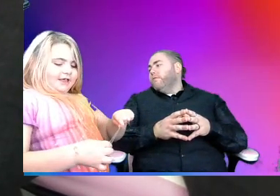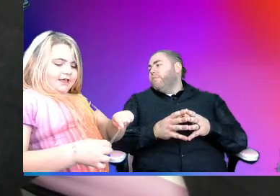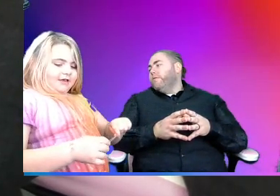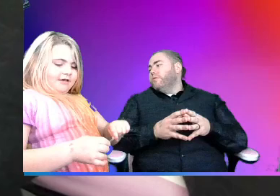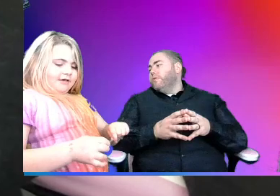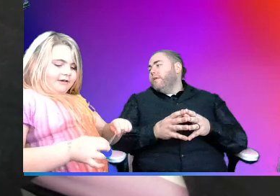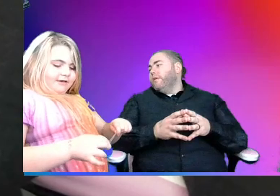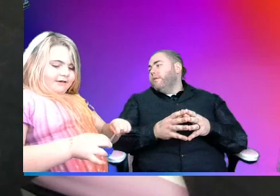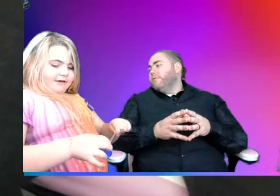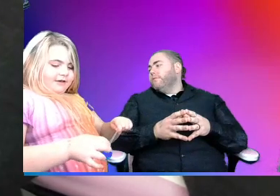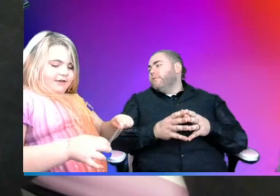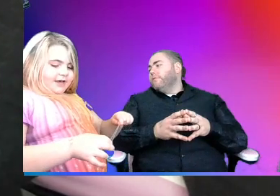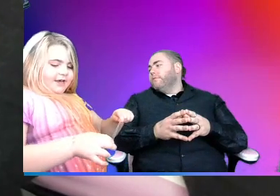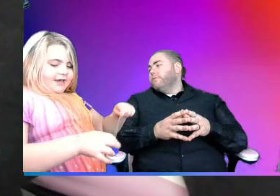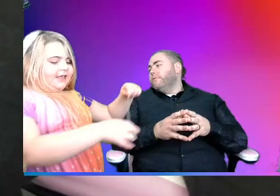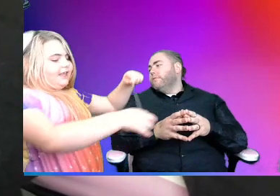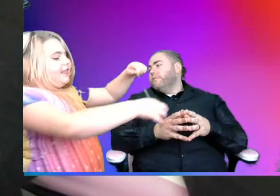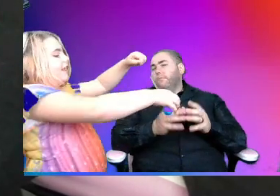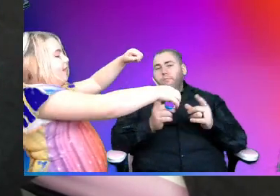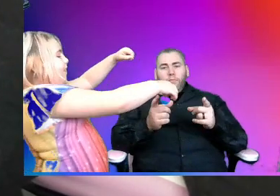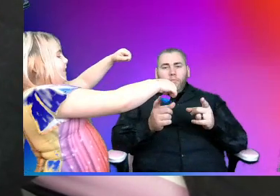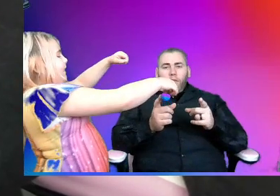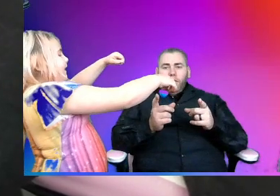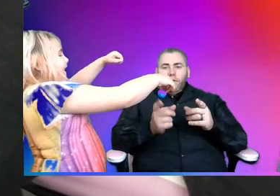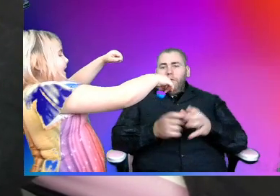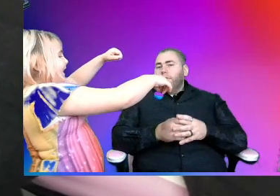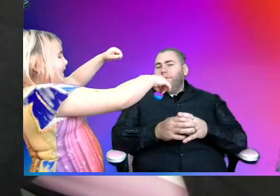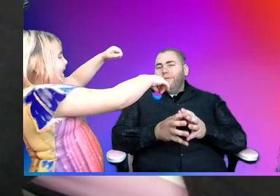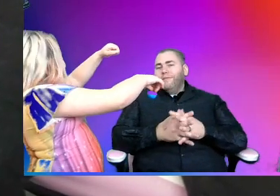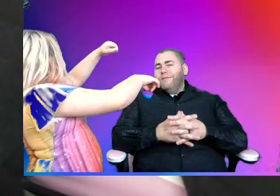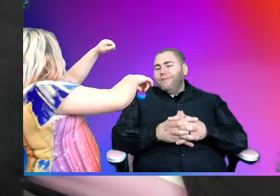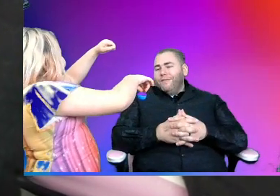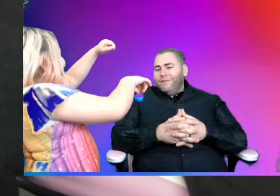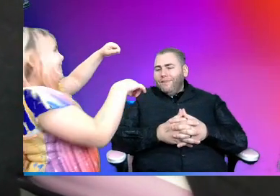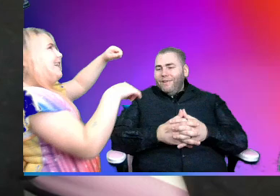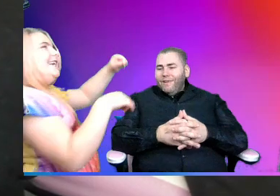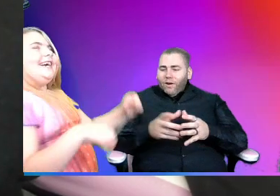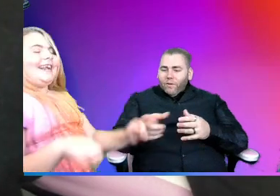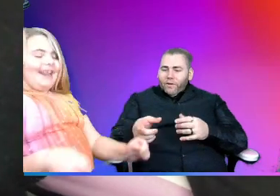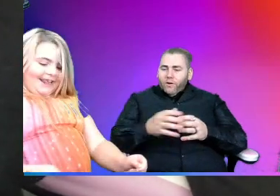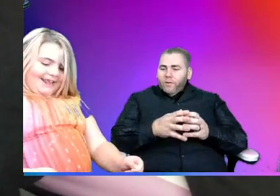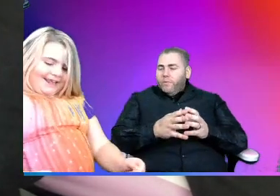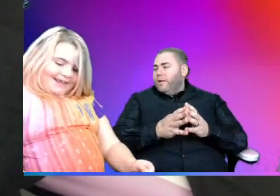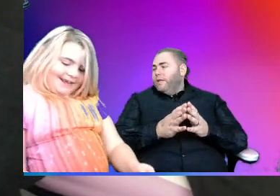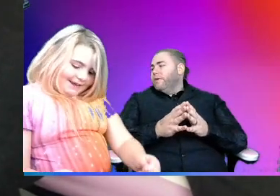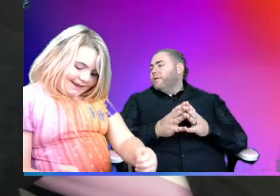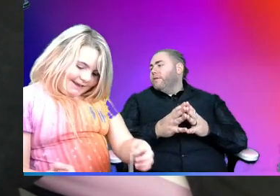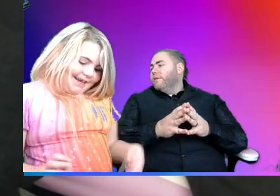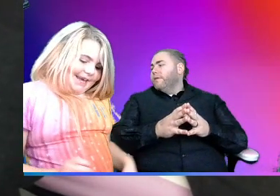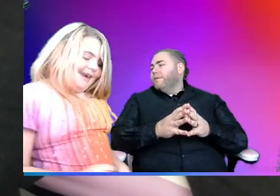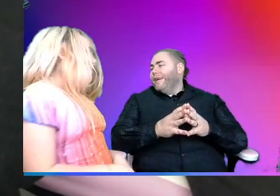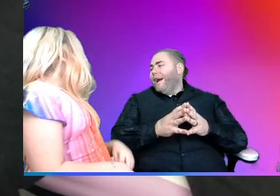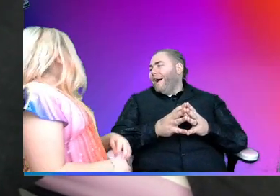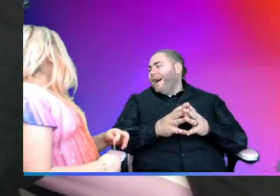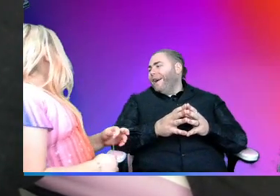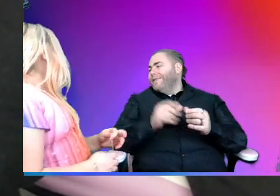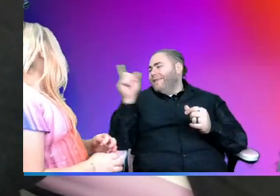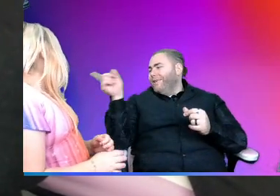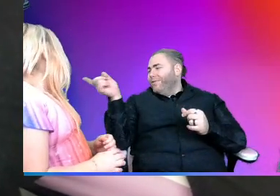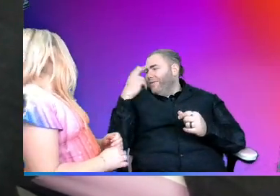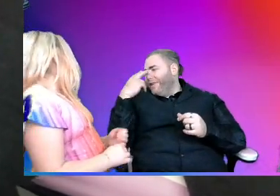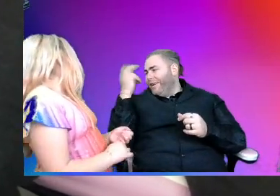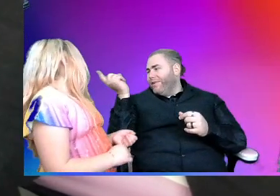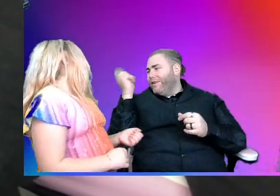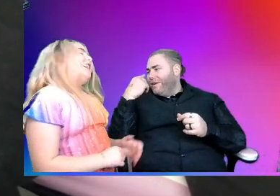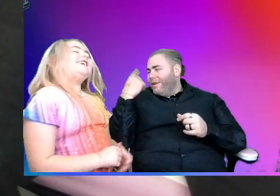cards ever produced right there. Look, I linked it on. Plug. Oh, there you go. You put it on there? I can't really. I see